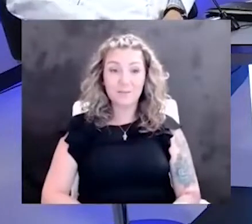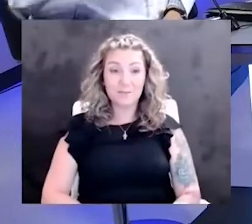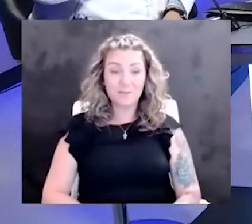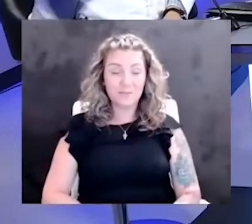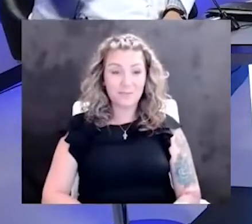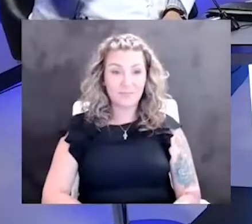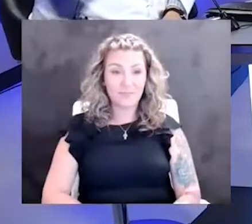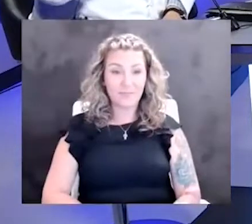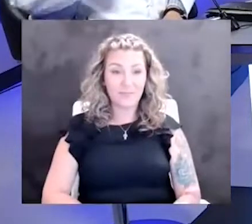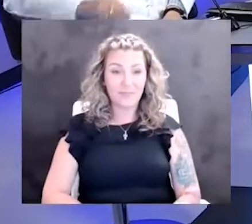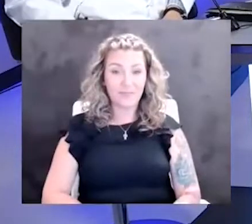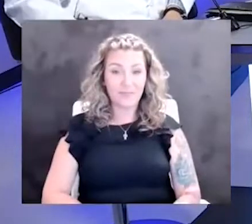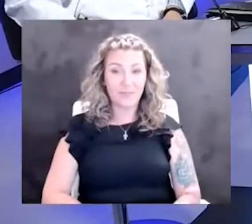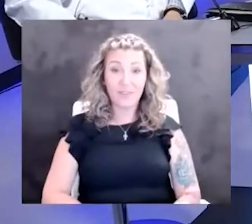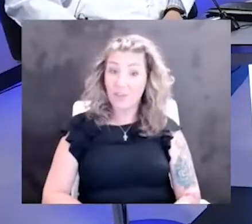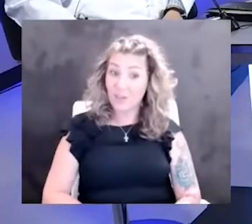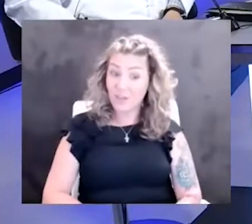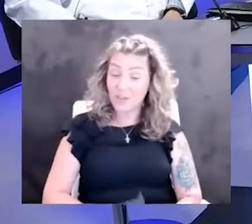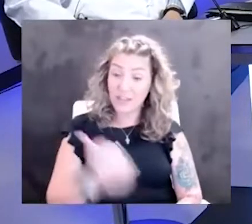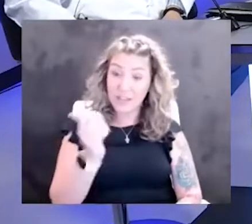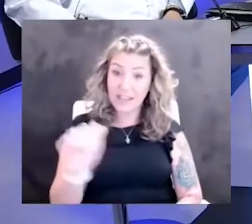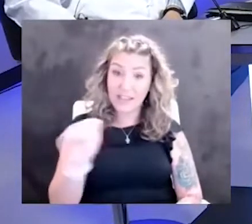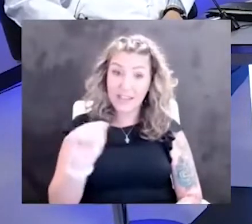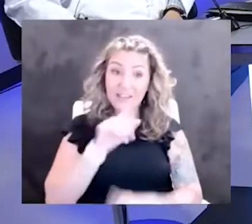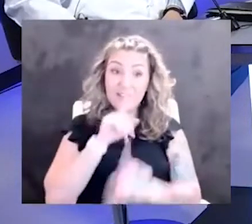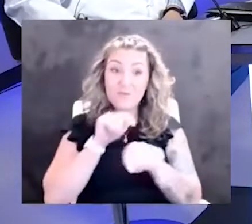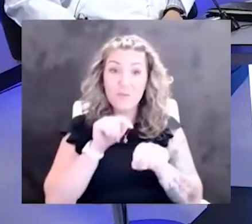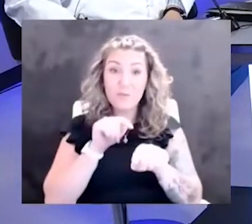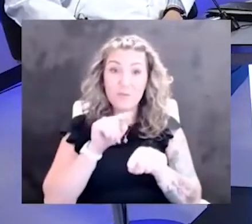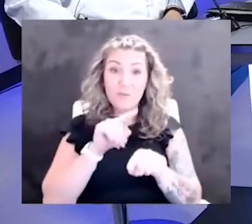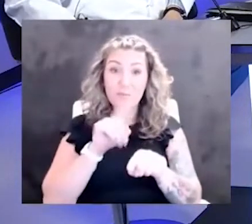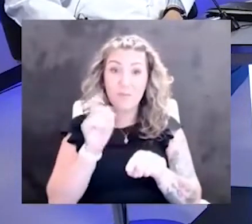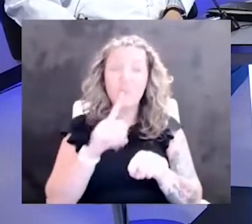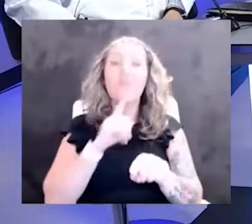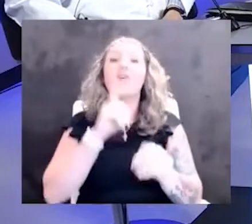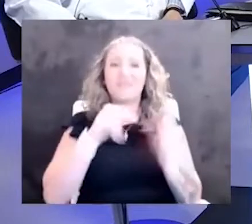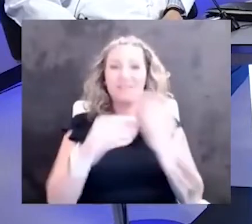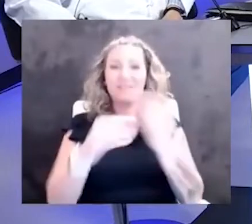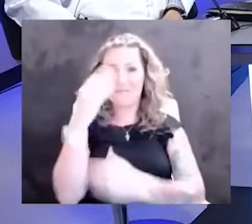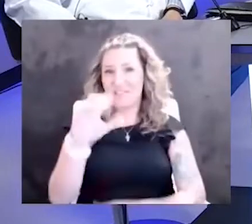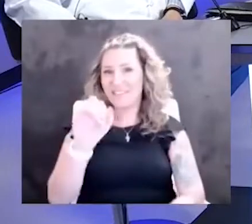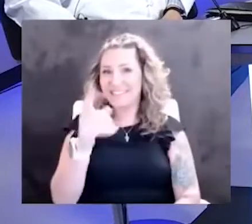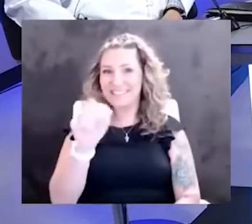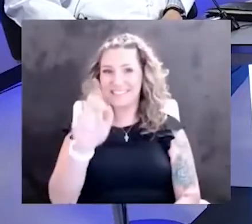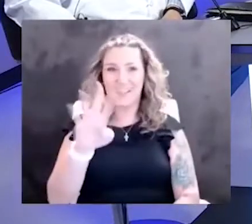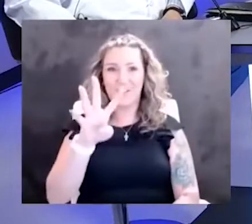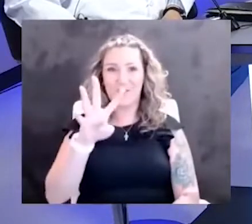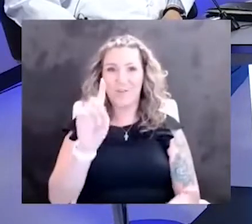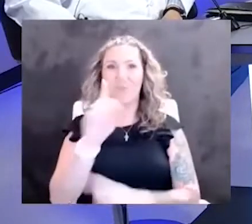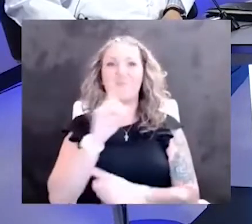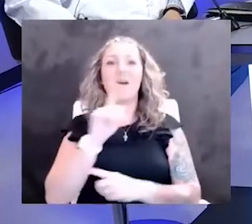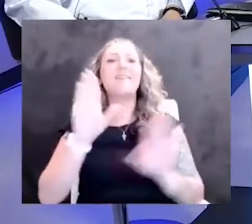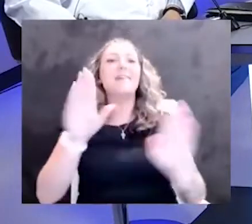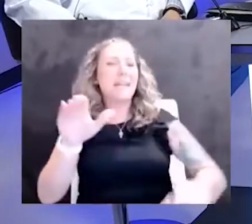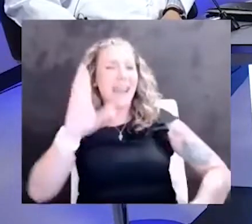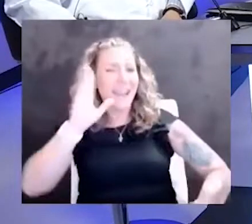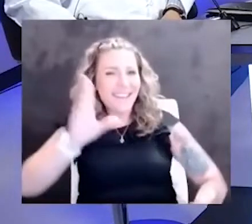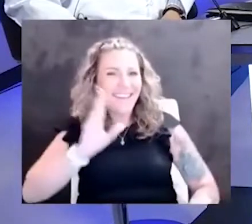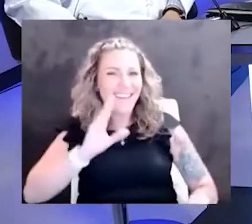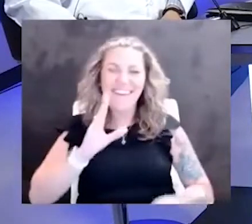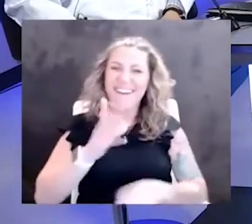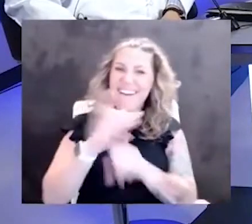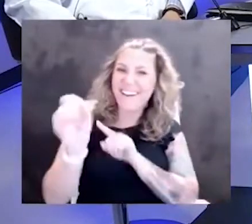Reporter questions. Are there any reporter questions? I'm not hearing any. Good morning, guys. It's Taylor at 41. I have a There couple he questions. is. Awesome. Hey,